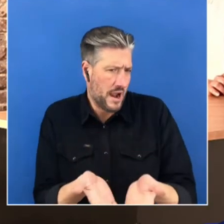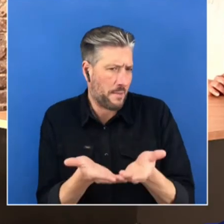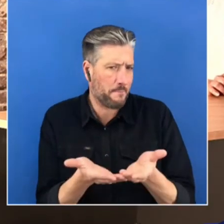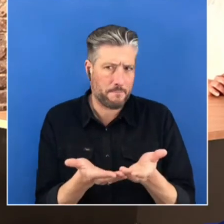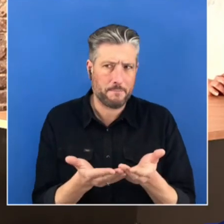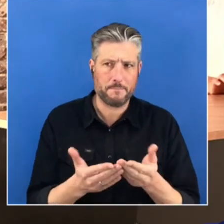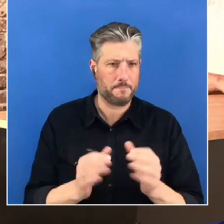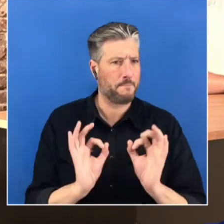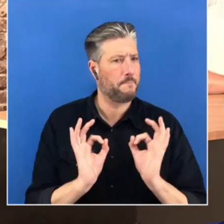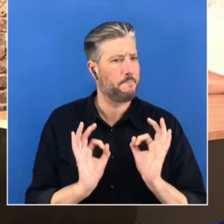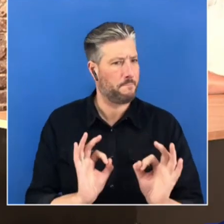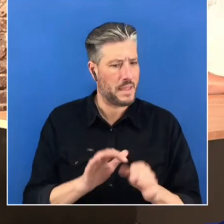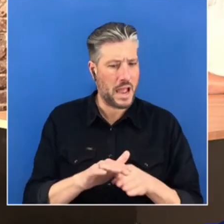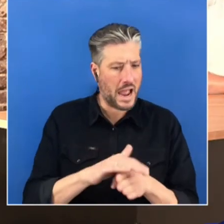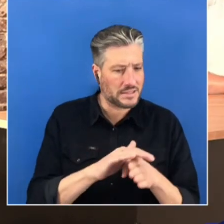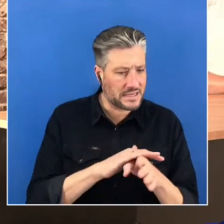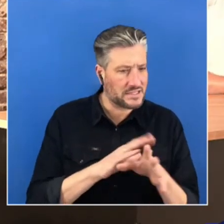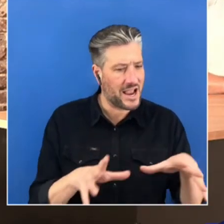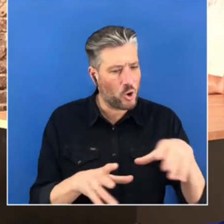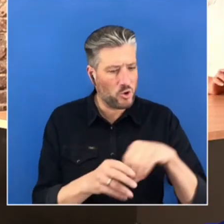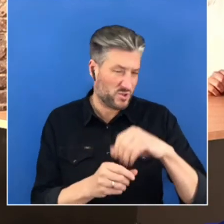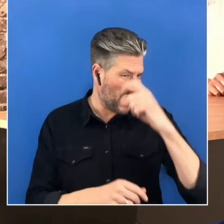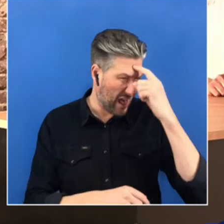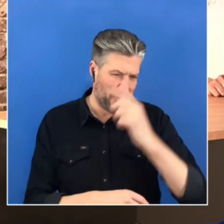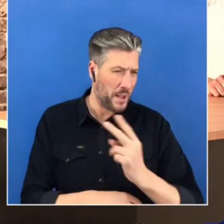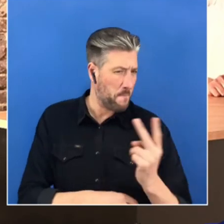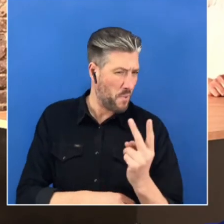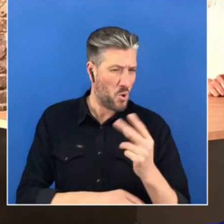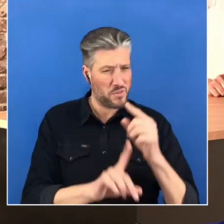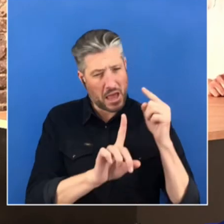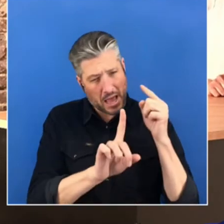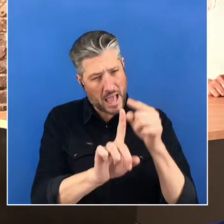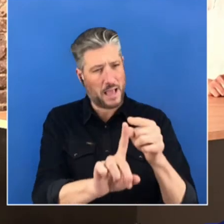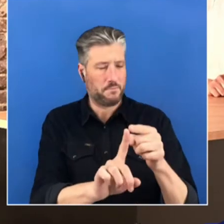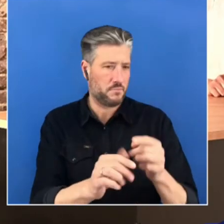same goal, which is creating equitable and inclusive technology.